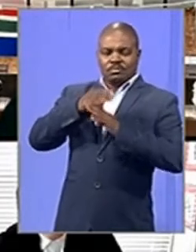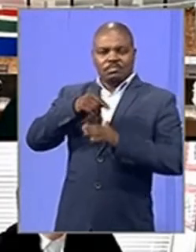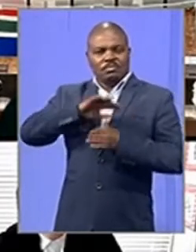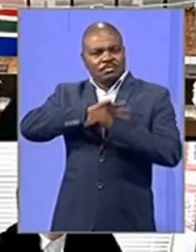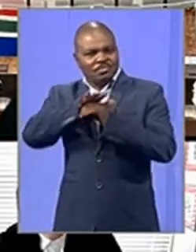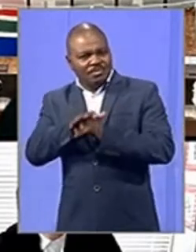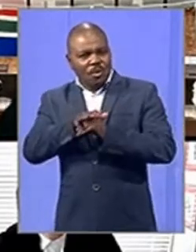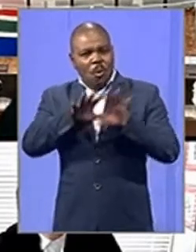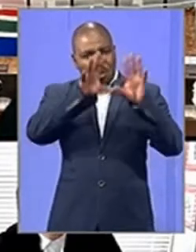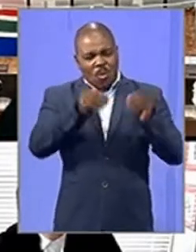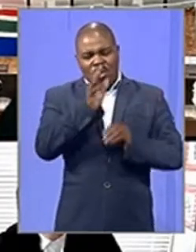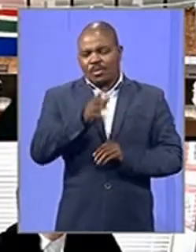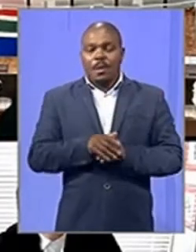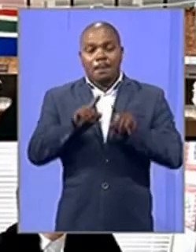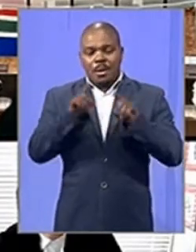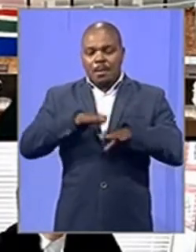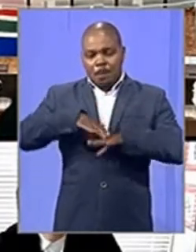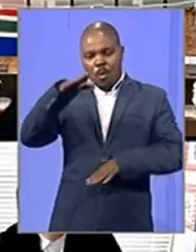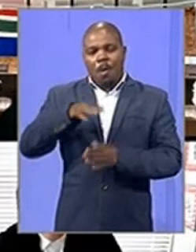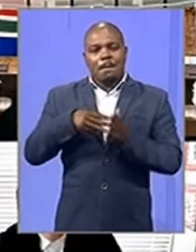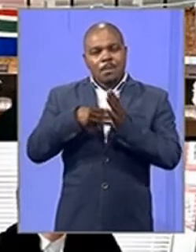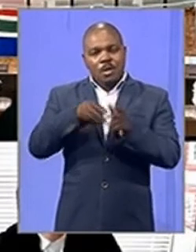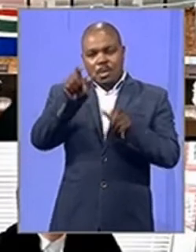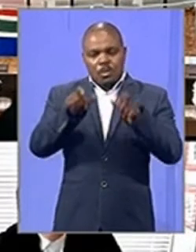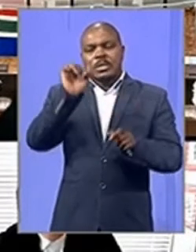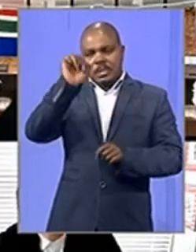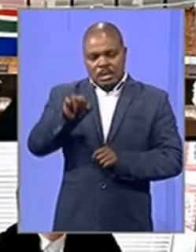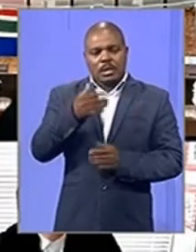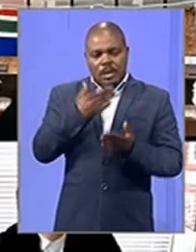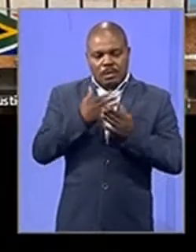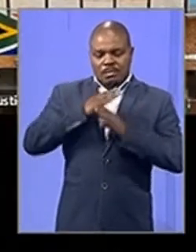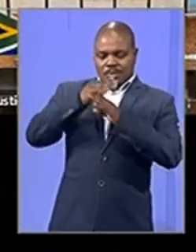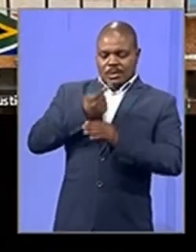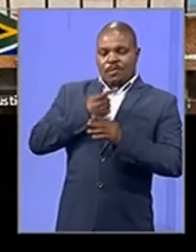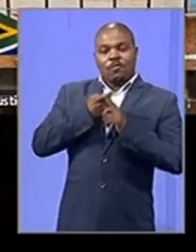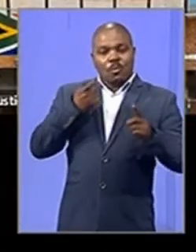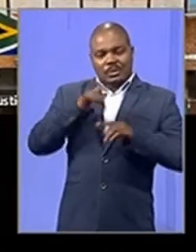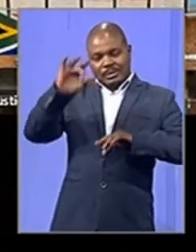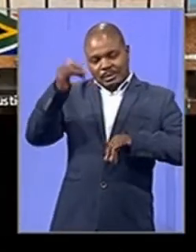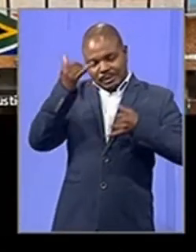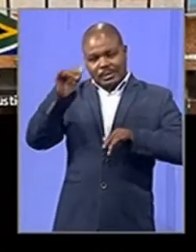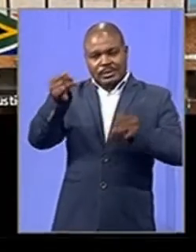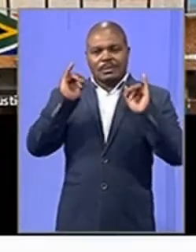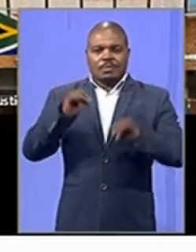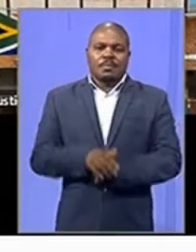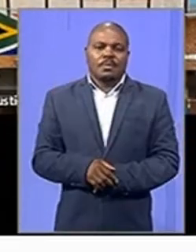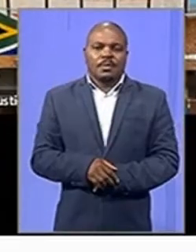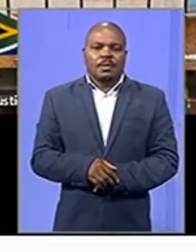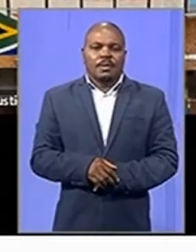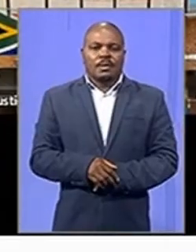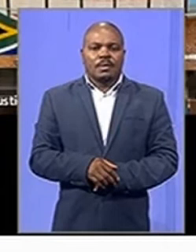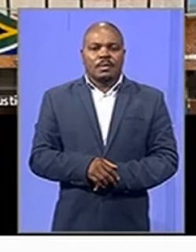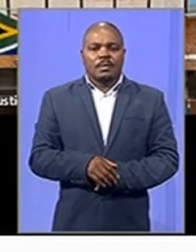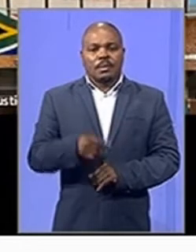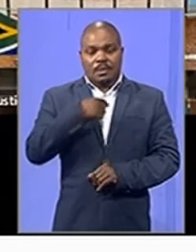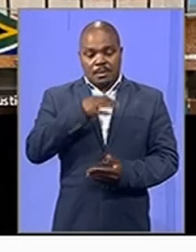that we'll have many million more people protected against serious illness. Whatever the court does, it should not postpone the